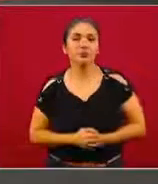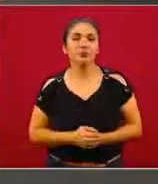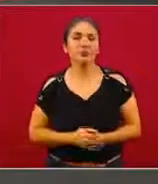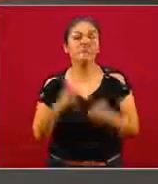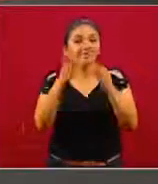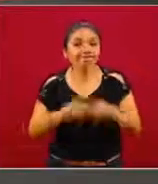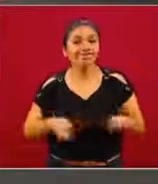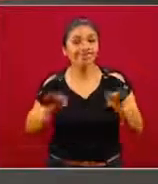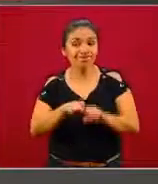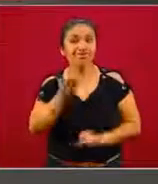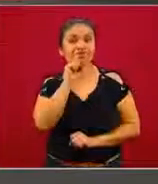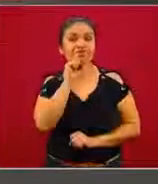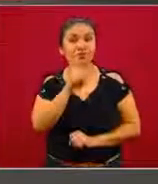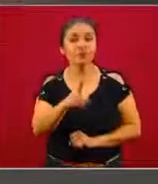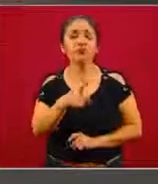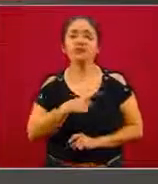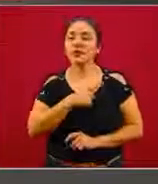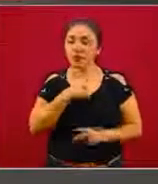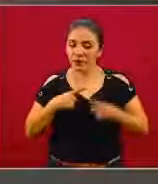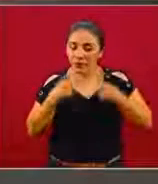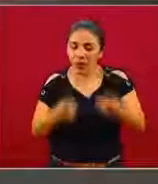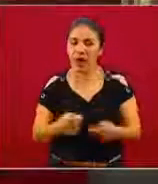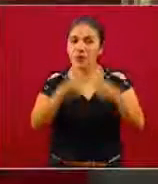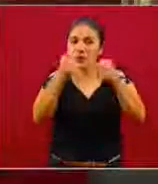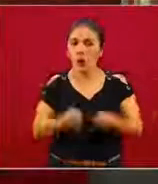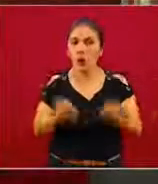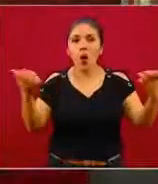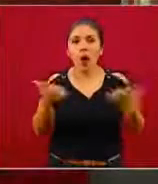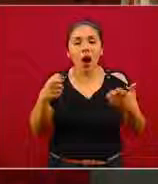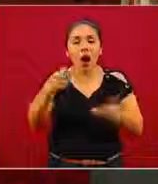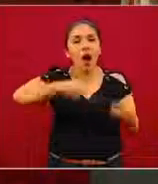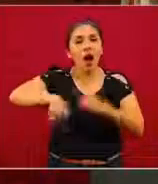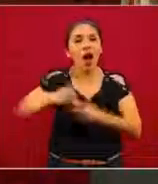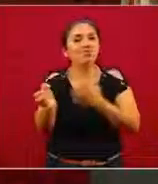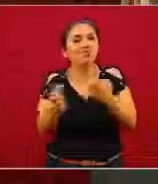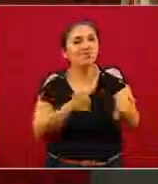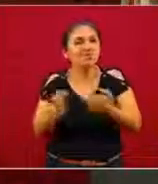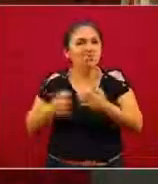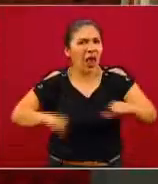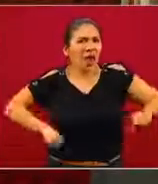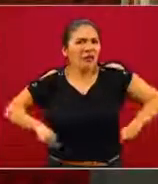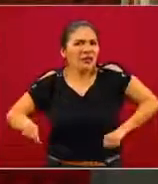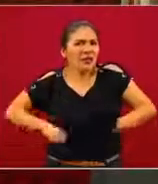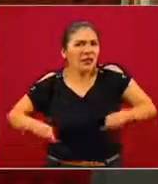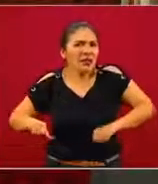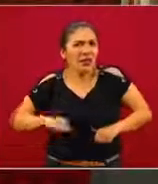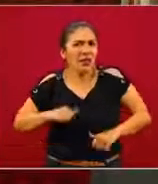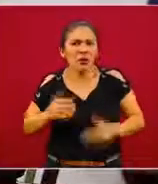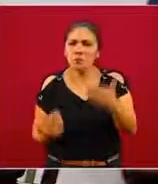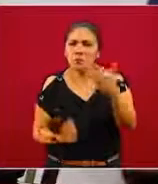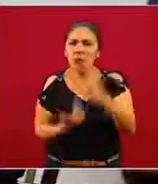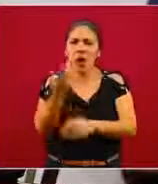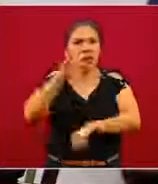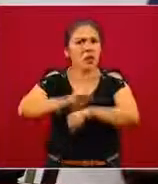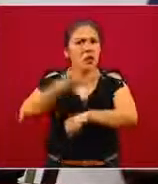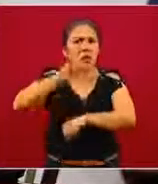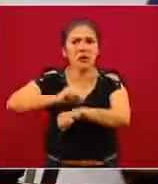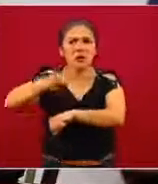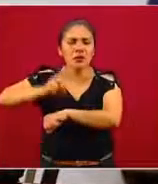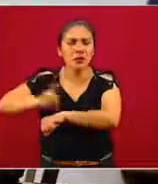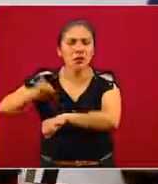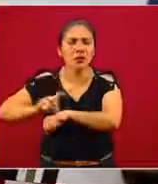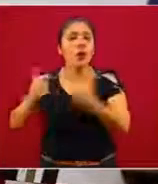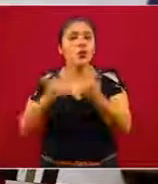water. It's important to also ensure that they have periods of activity all throughout